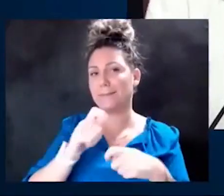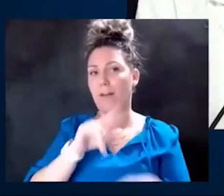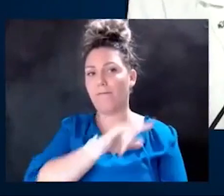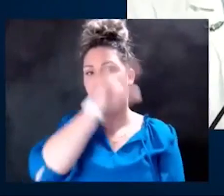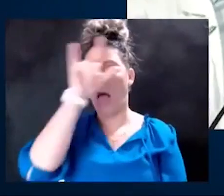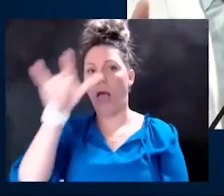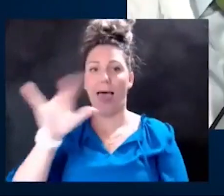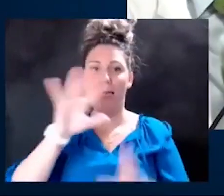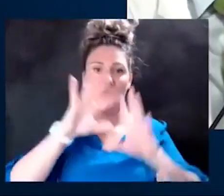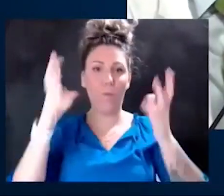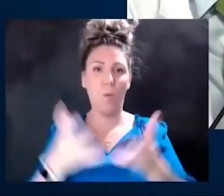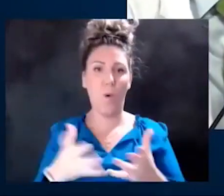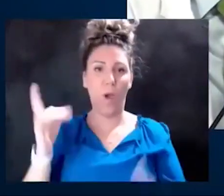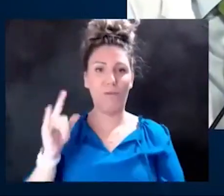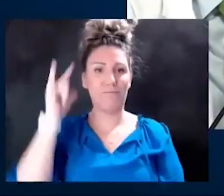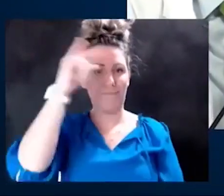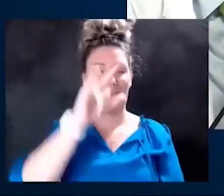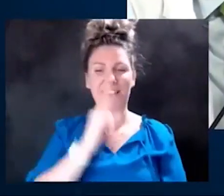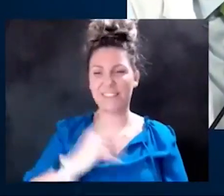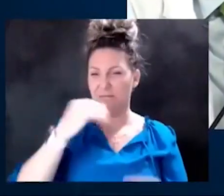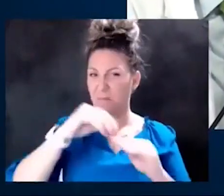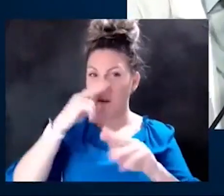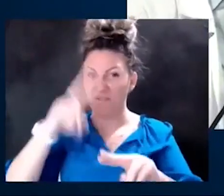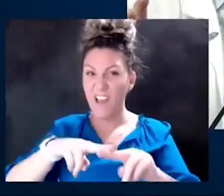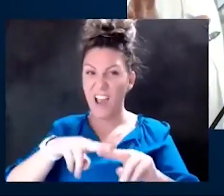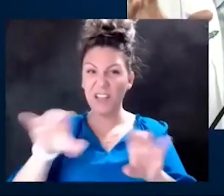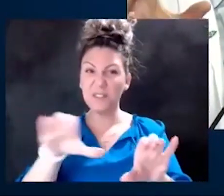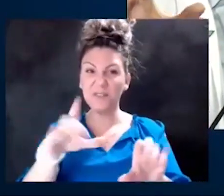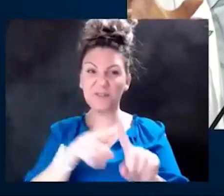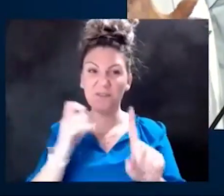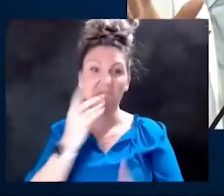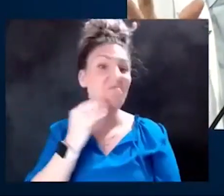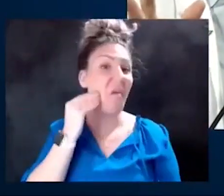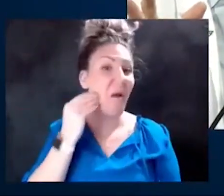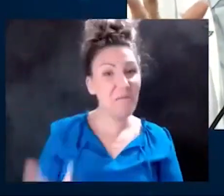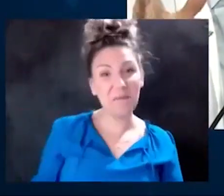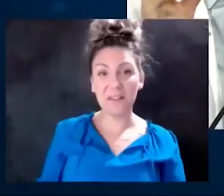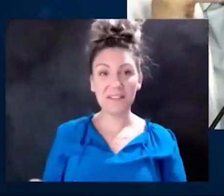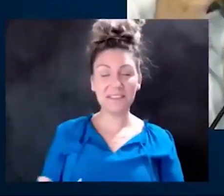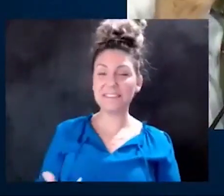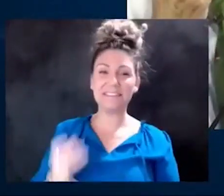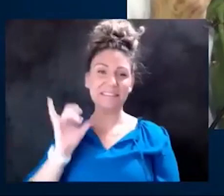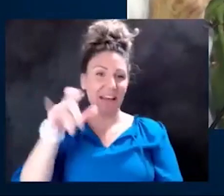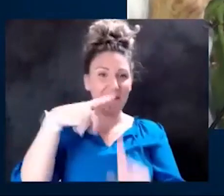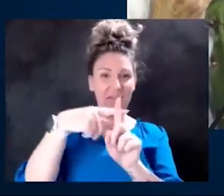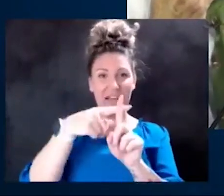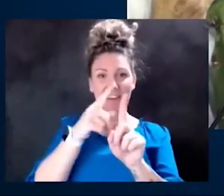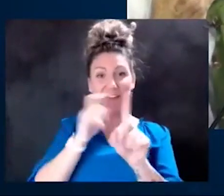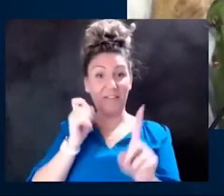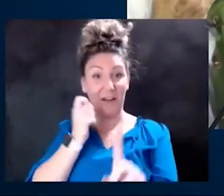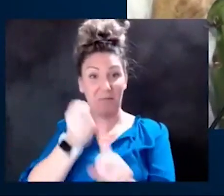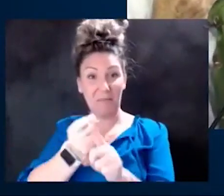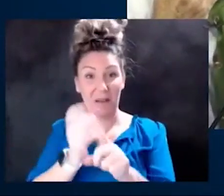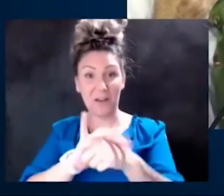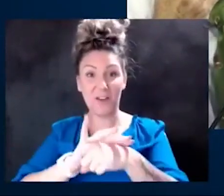Is that more fun just to be able to do it from home? Is that one of those silver linings of the pandemic? Yes and no. I mean,